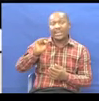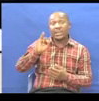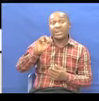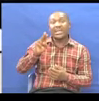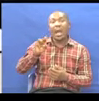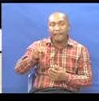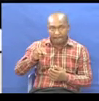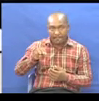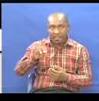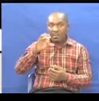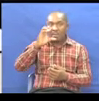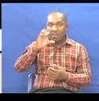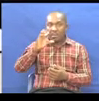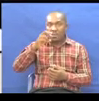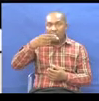chlorate